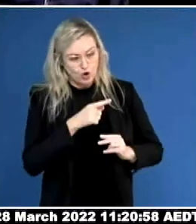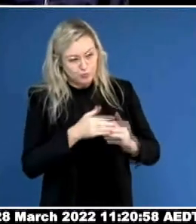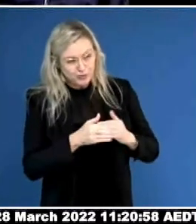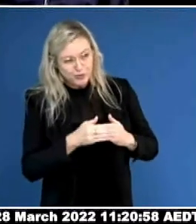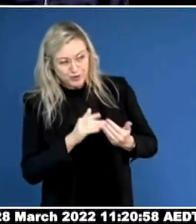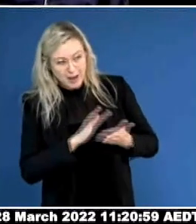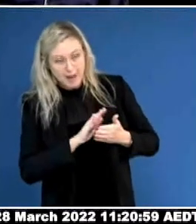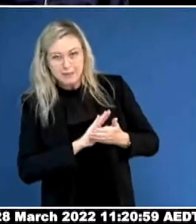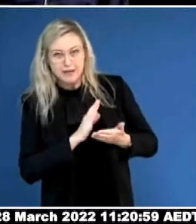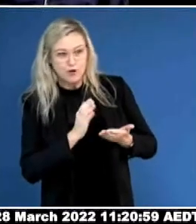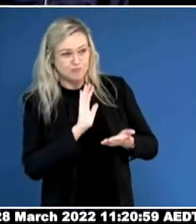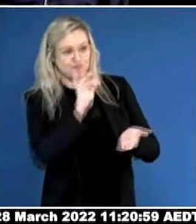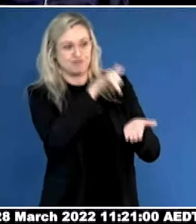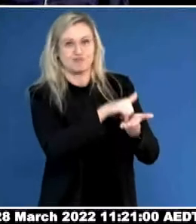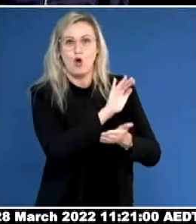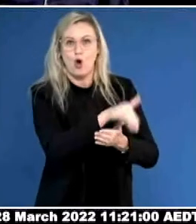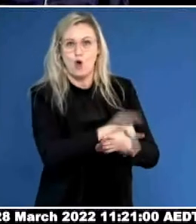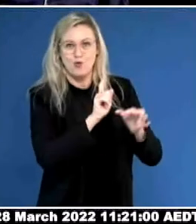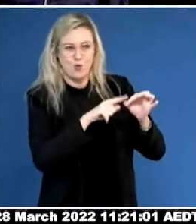to Queensland. Thank you.